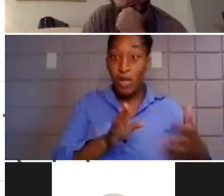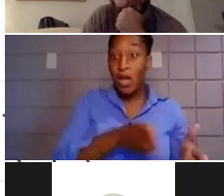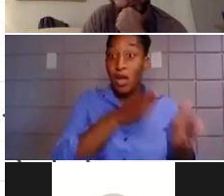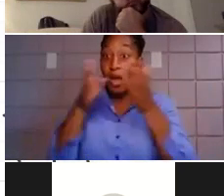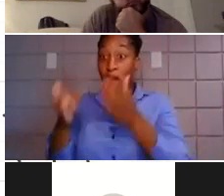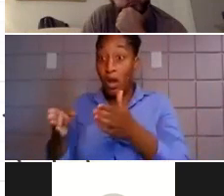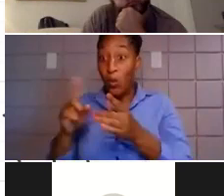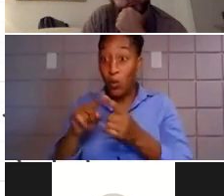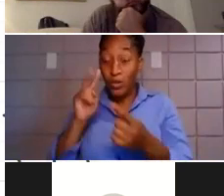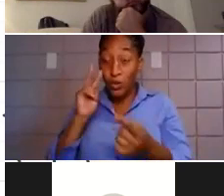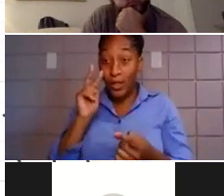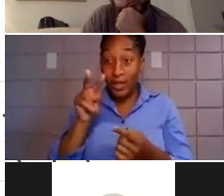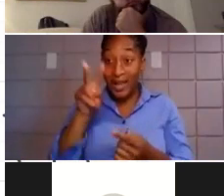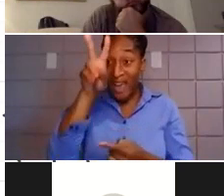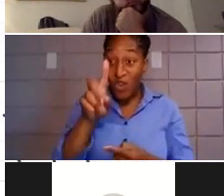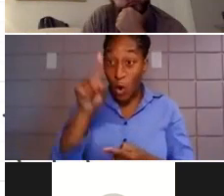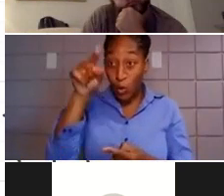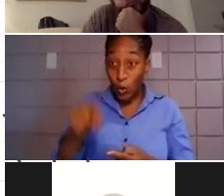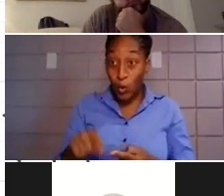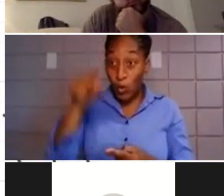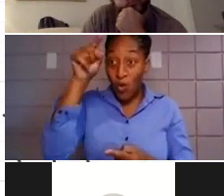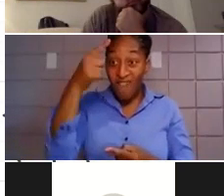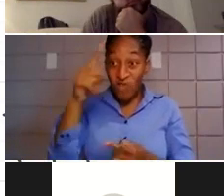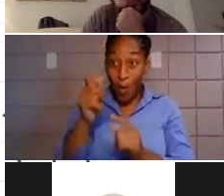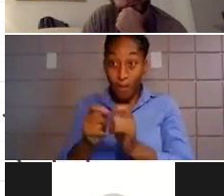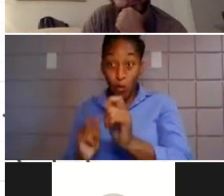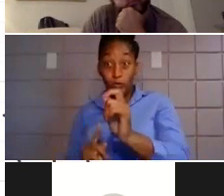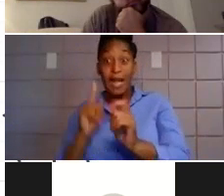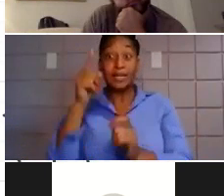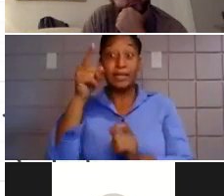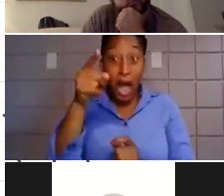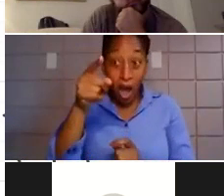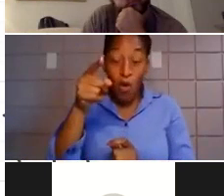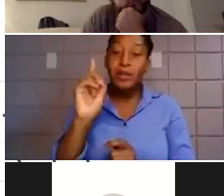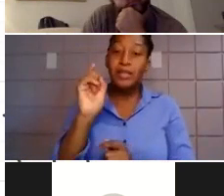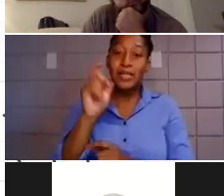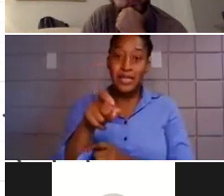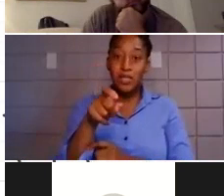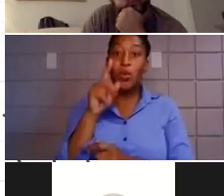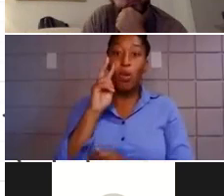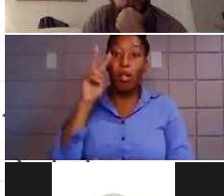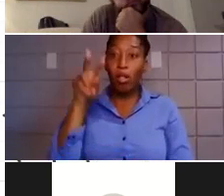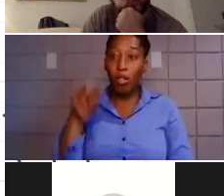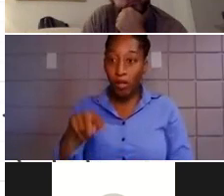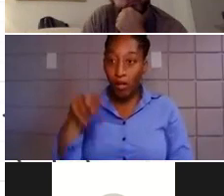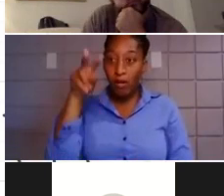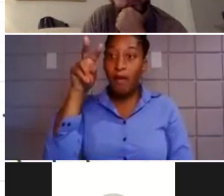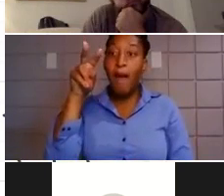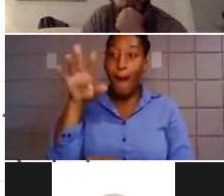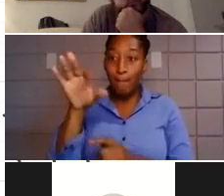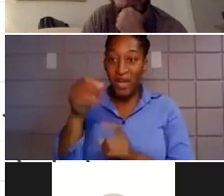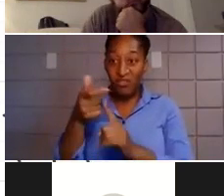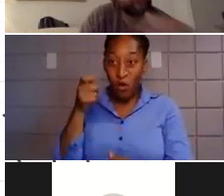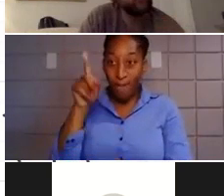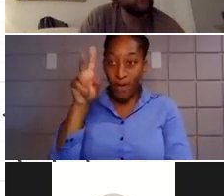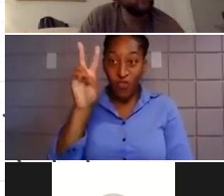is the T that you see here are all the same T. So if you had